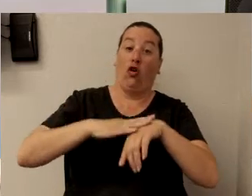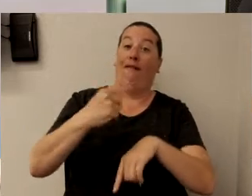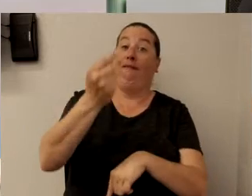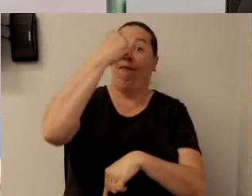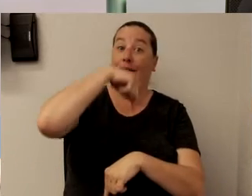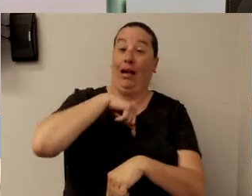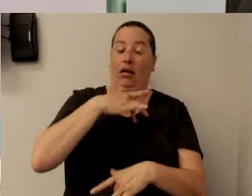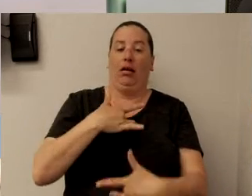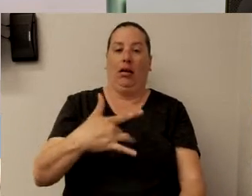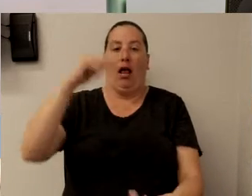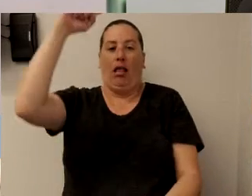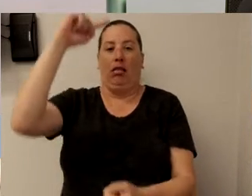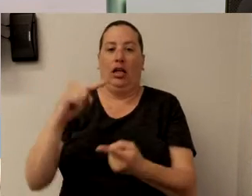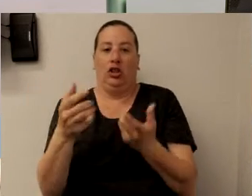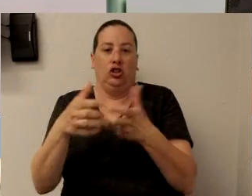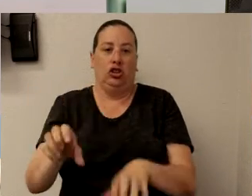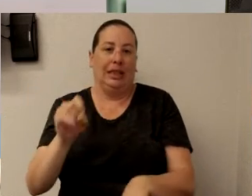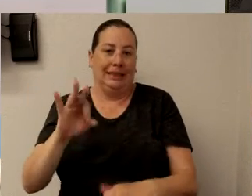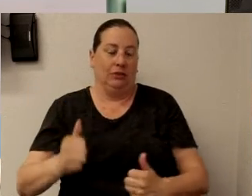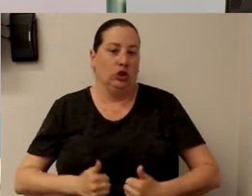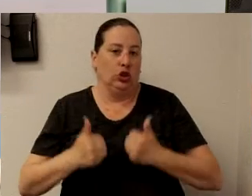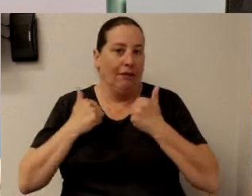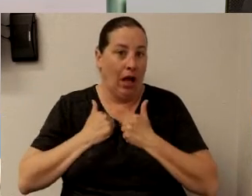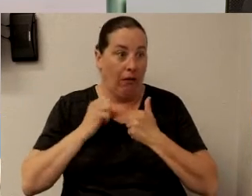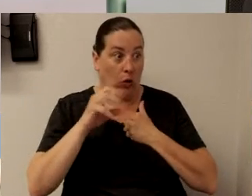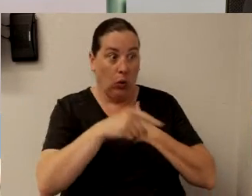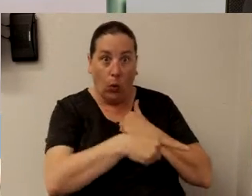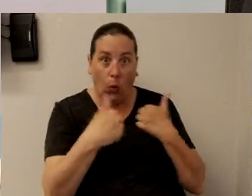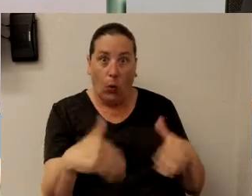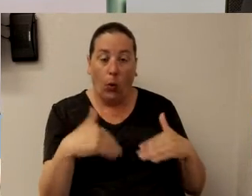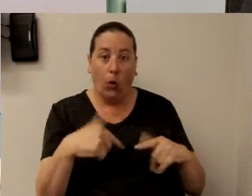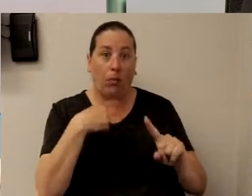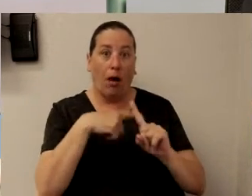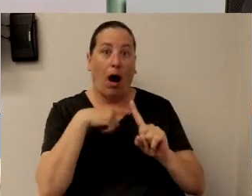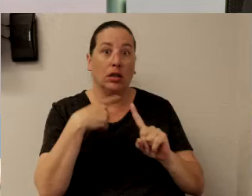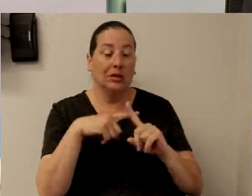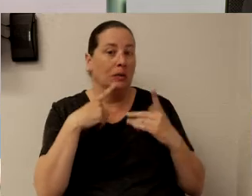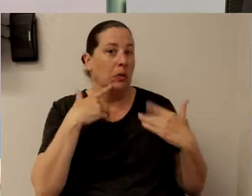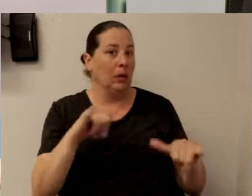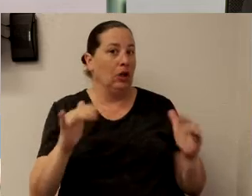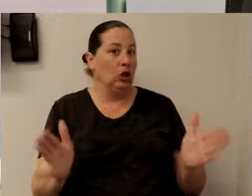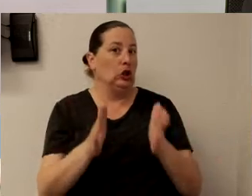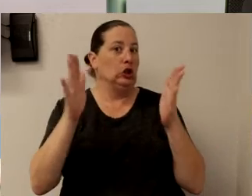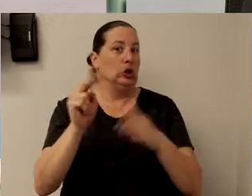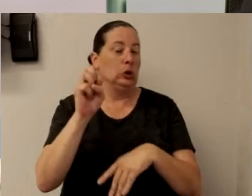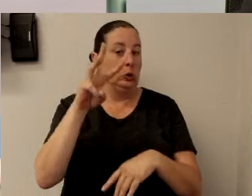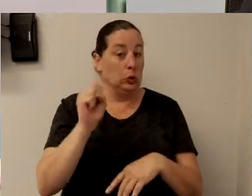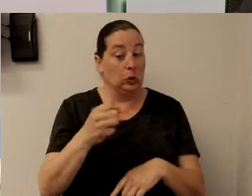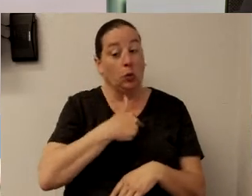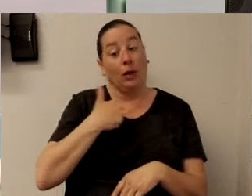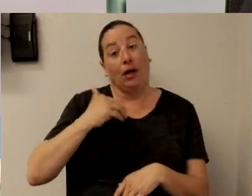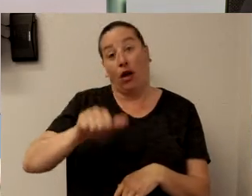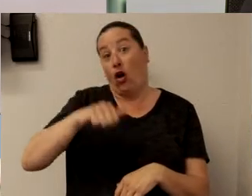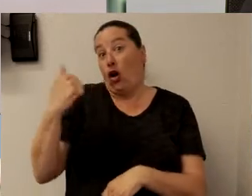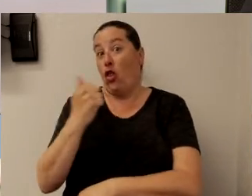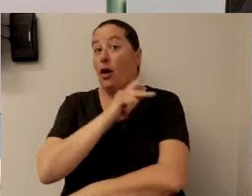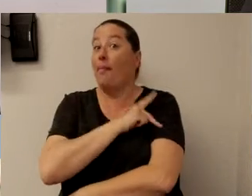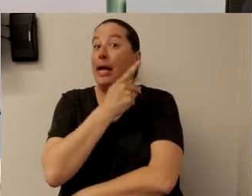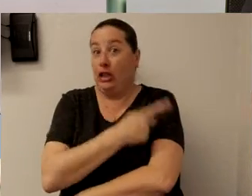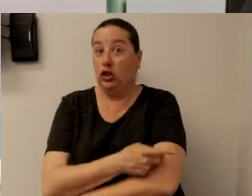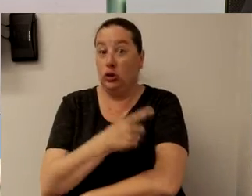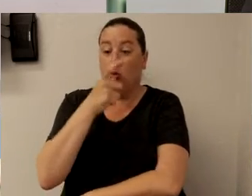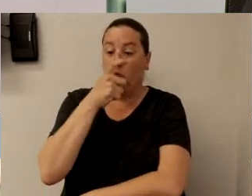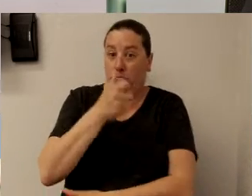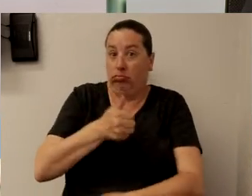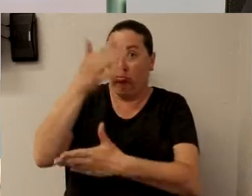That was very encouraging news. We similarly had another patient that was admitted in March that also has been moved down